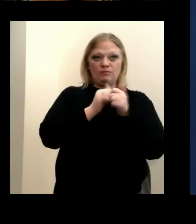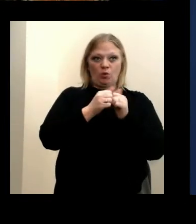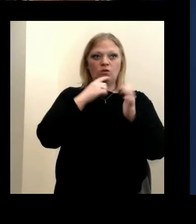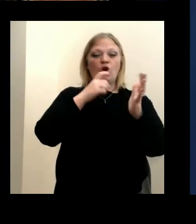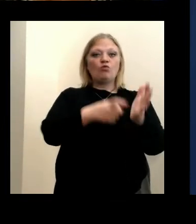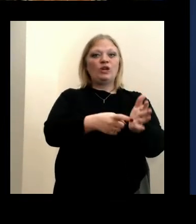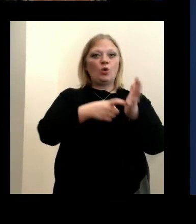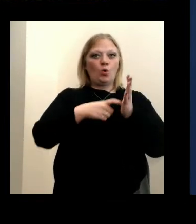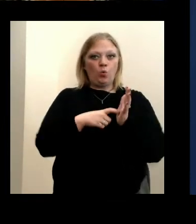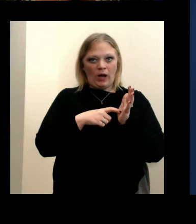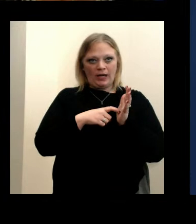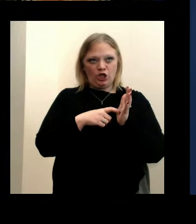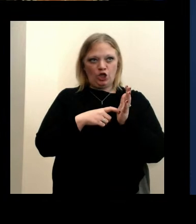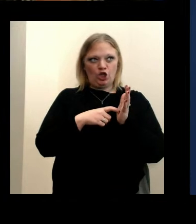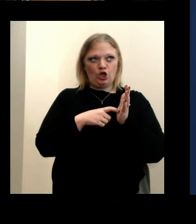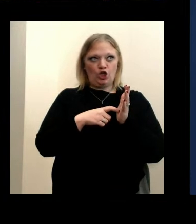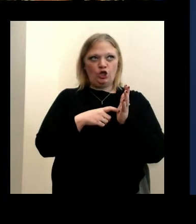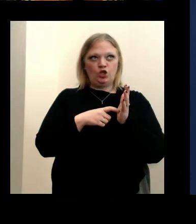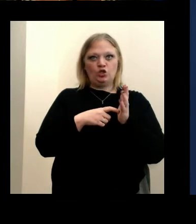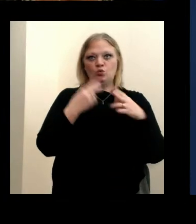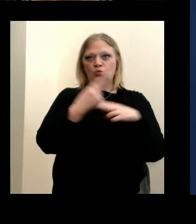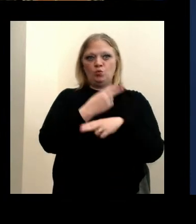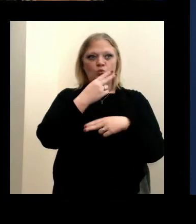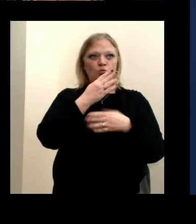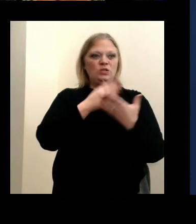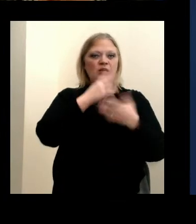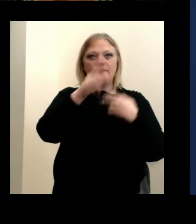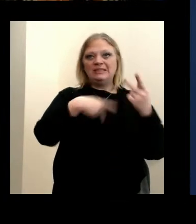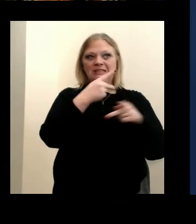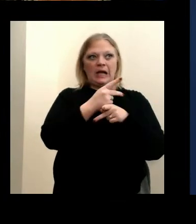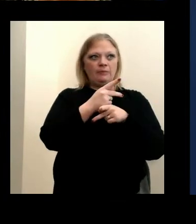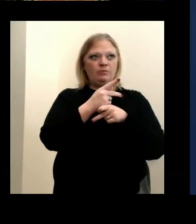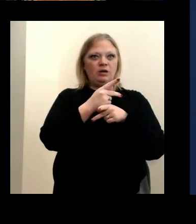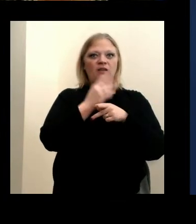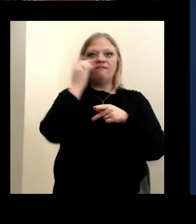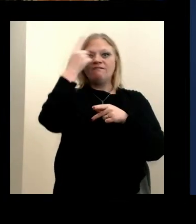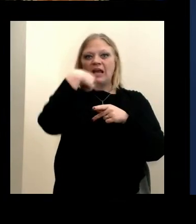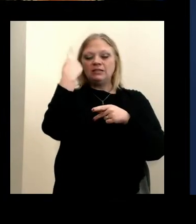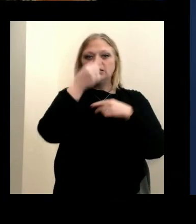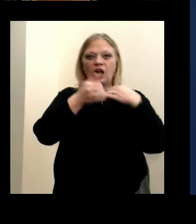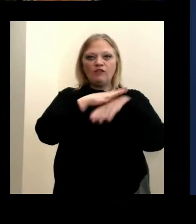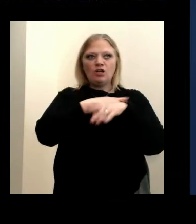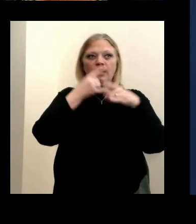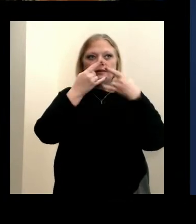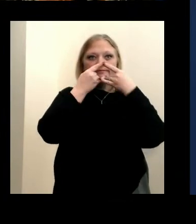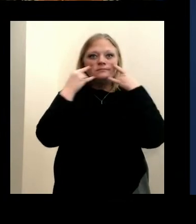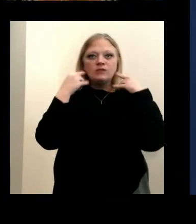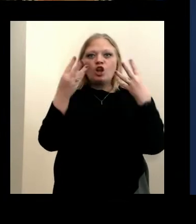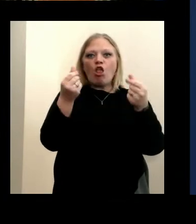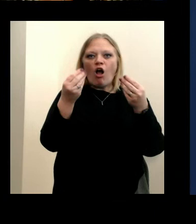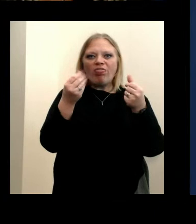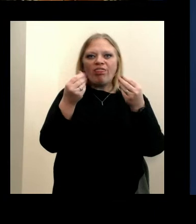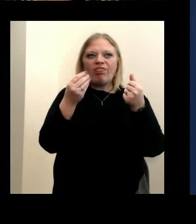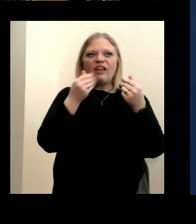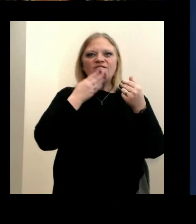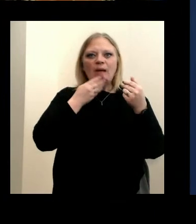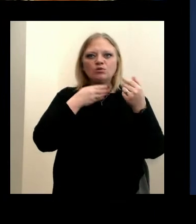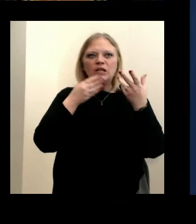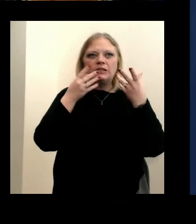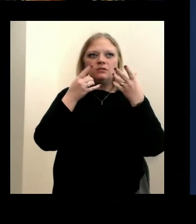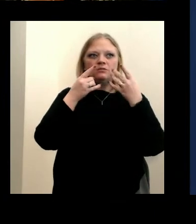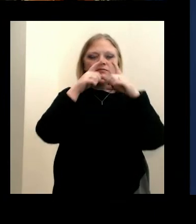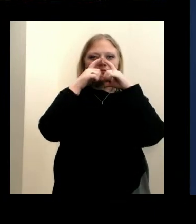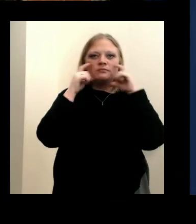to wear some type of appropriate facial covering, a cloth mask, when they're not playing or practicing. So we know that with these